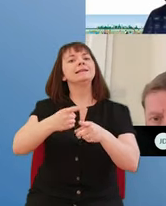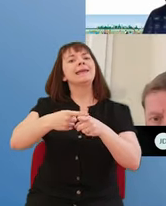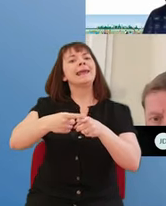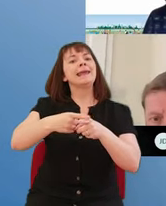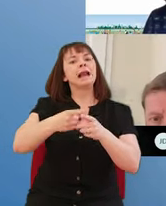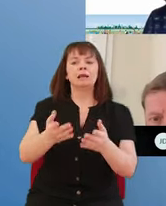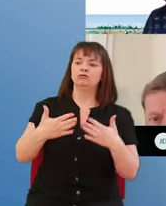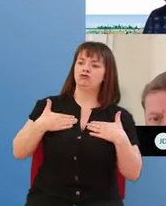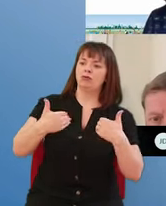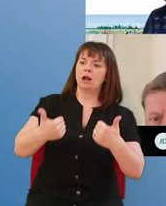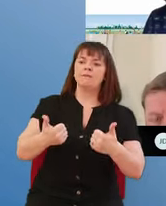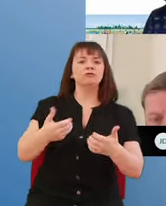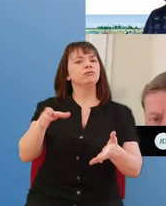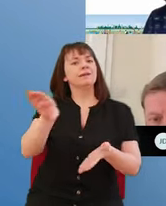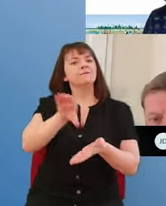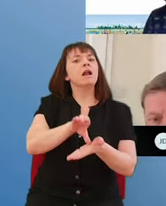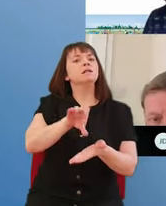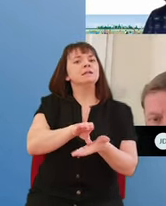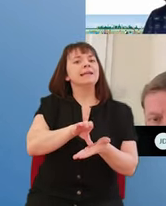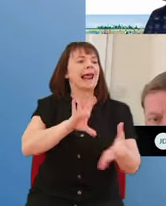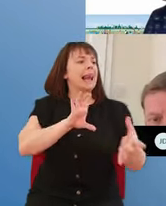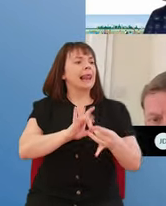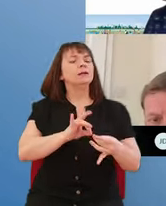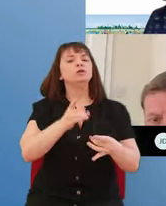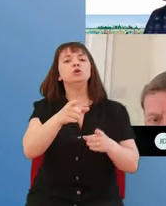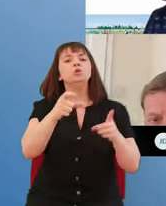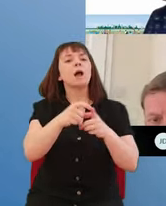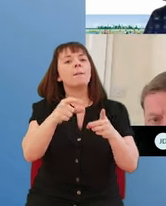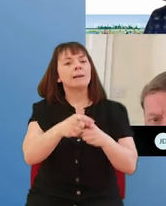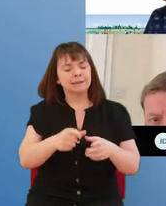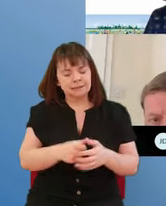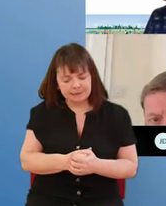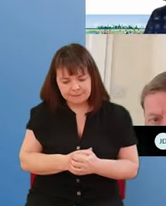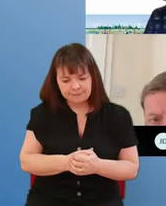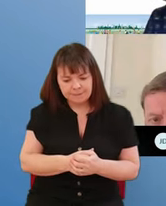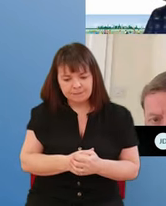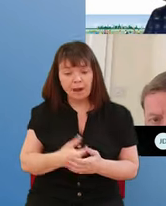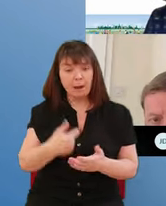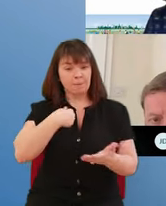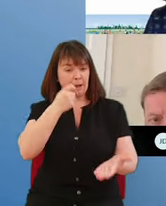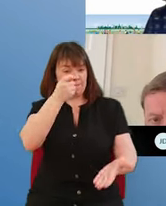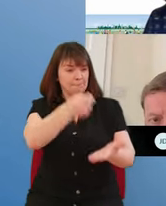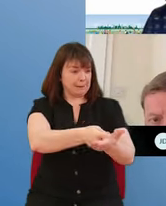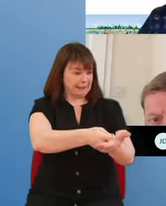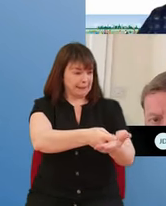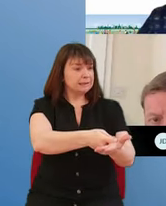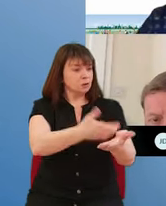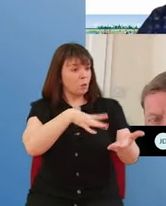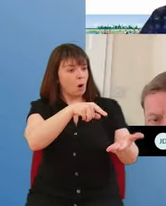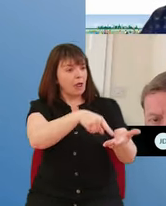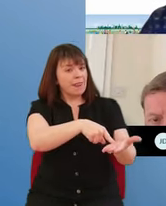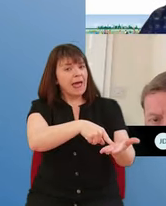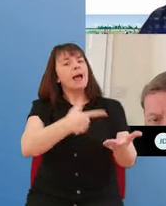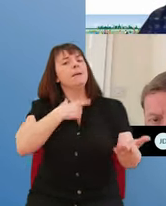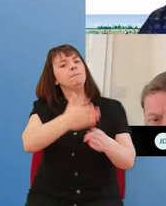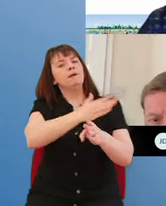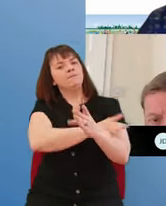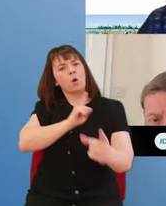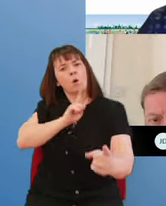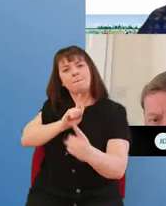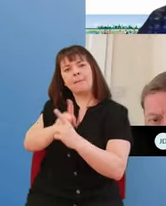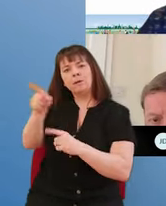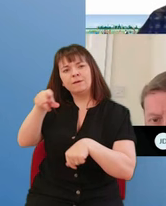GP colleagues, or primary care colleagues, I should say, multidisciplinary team from across the whole of Norfolk and Waveney, to find out